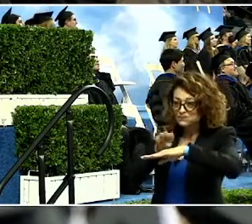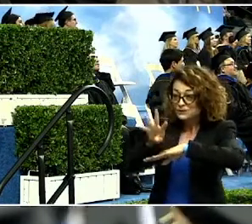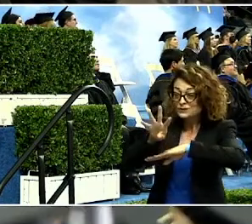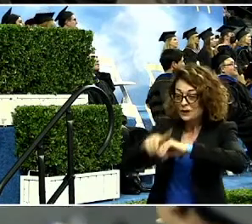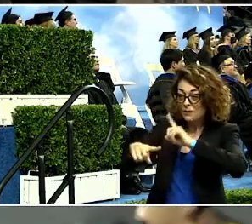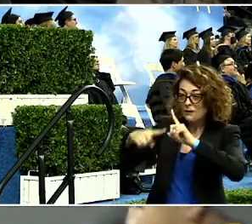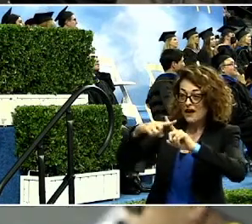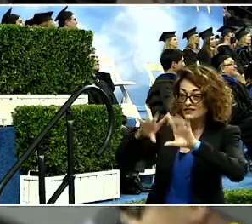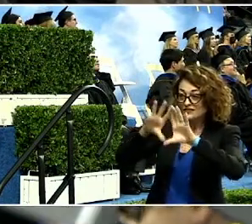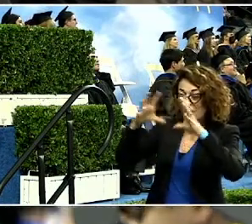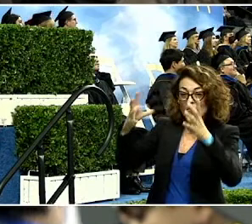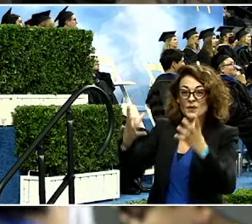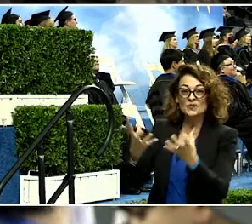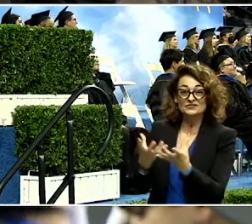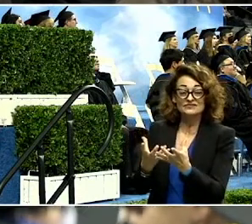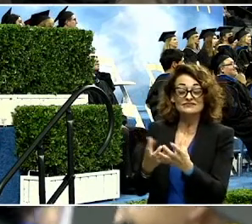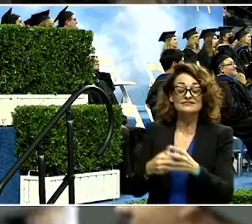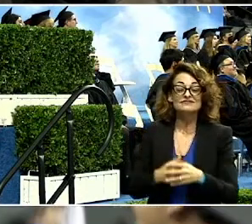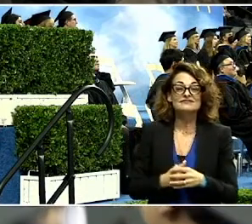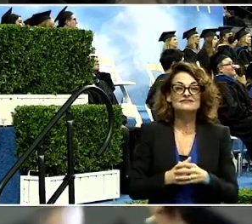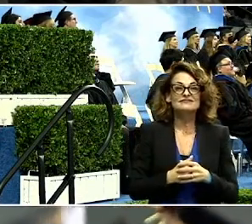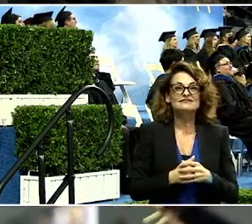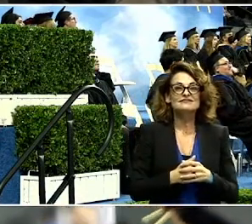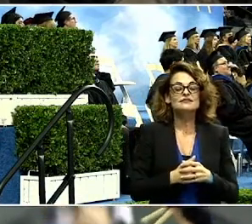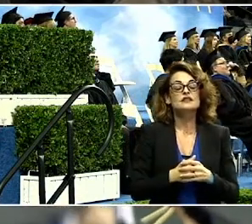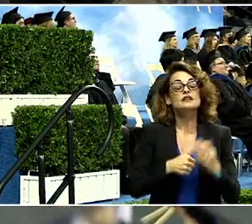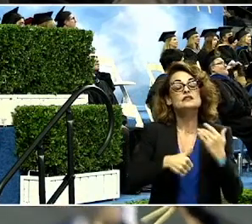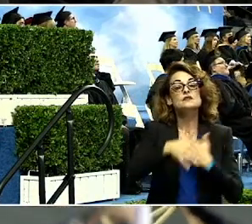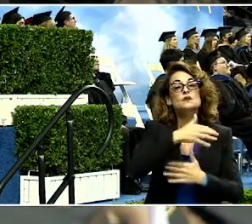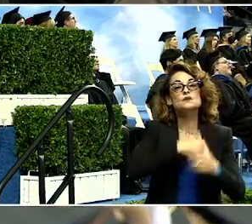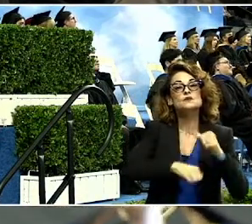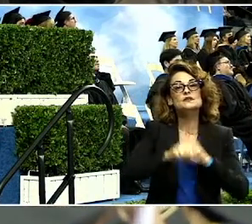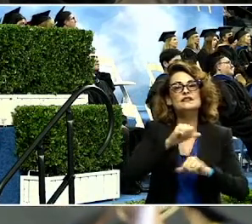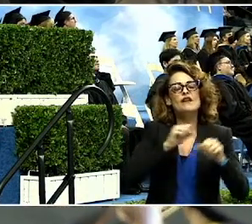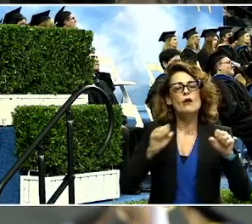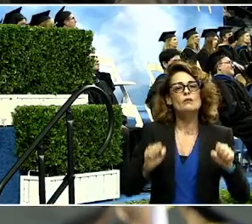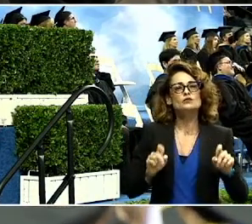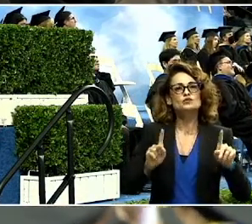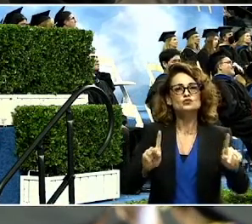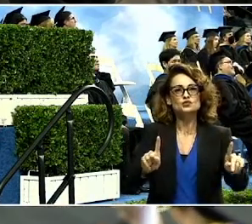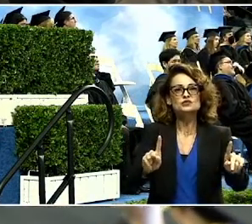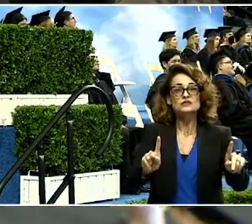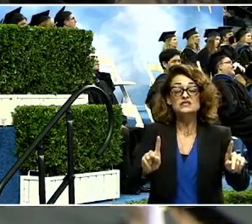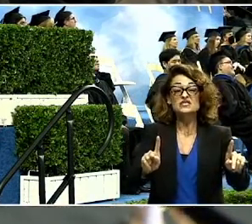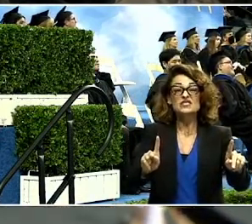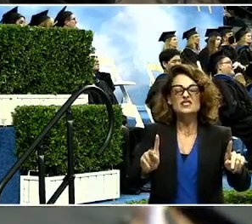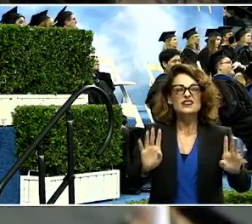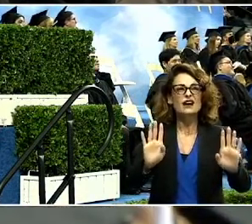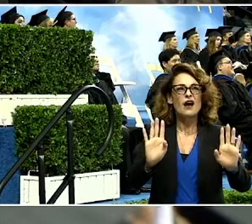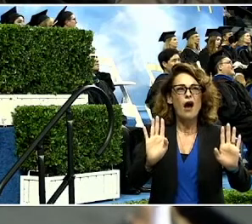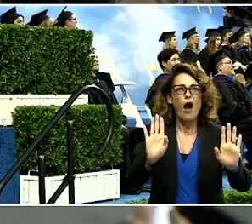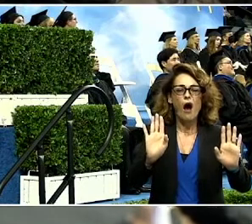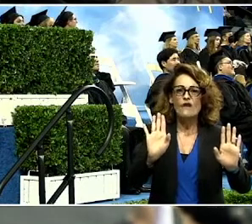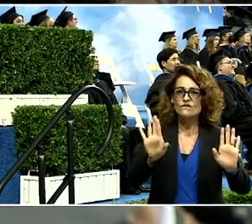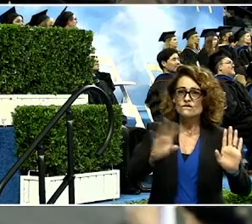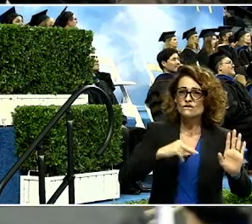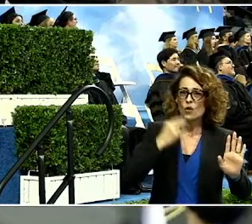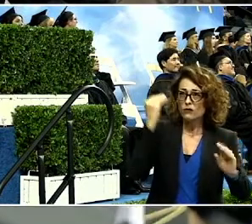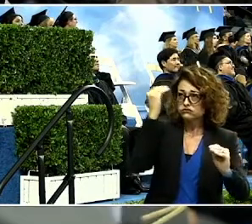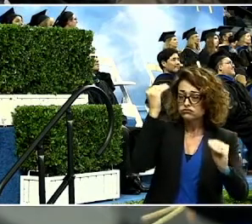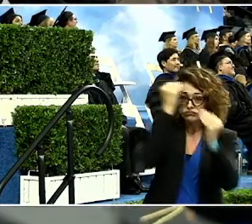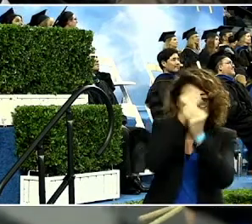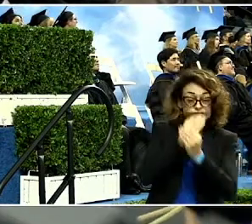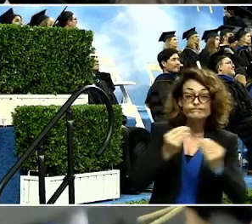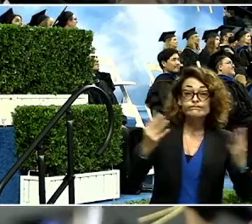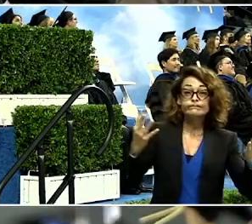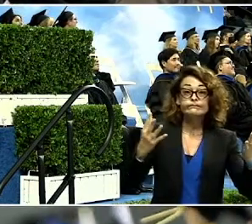world. As social scientists, you will have the opportunity to have a seat at the table to help achieve the positive